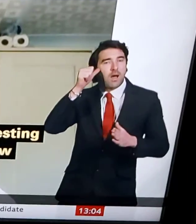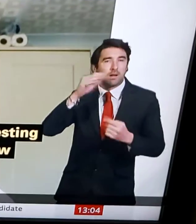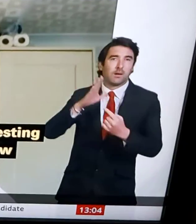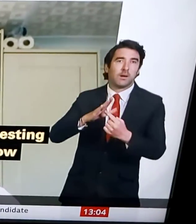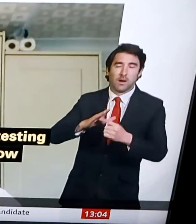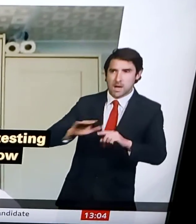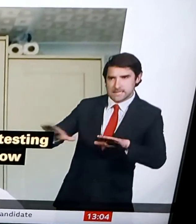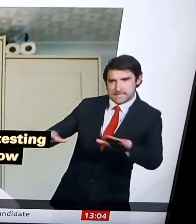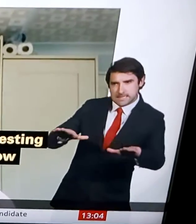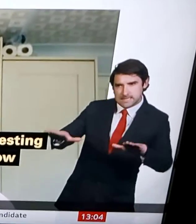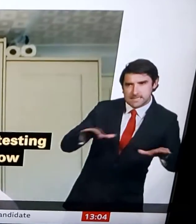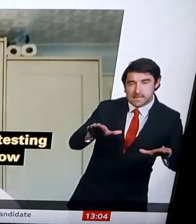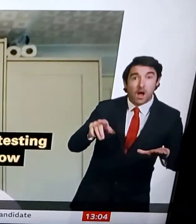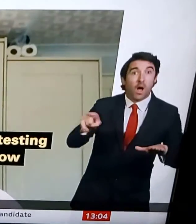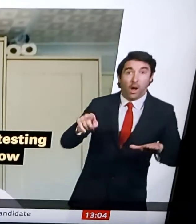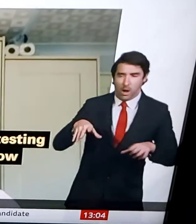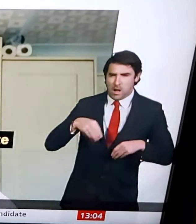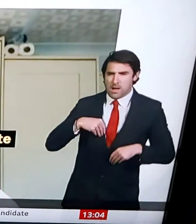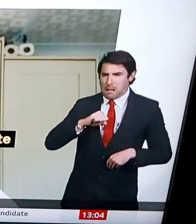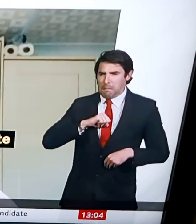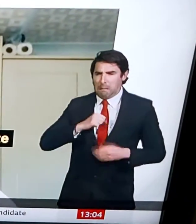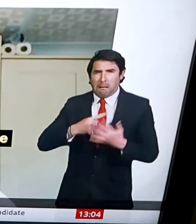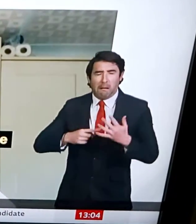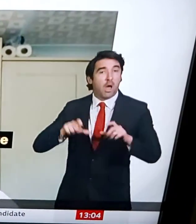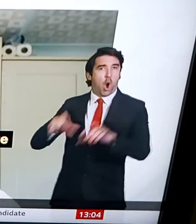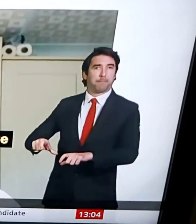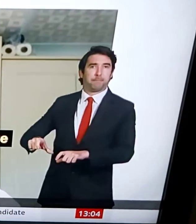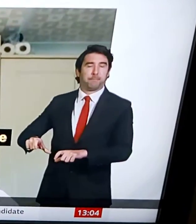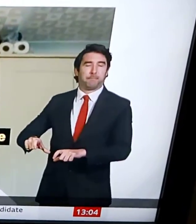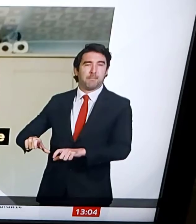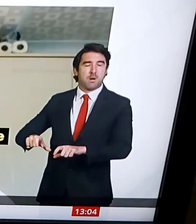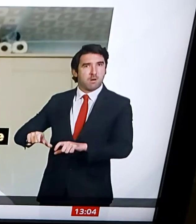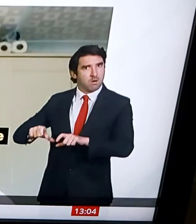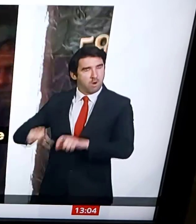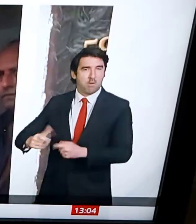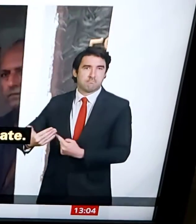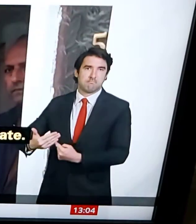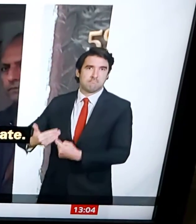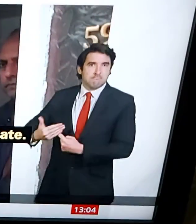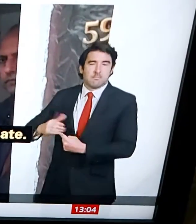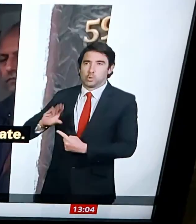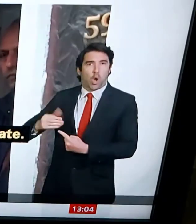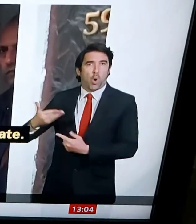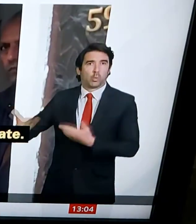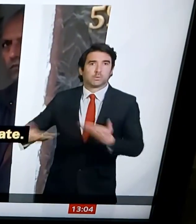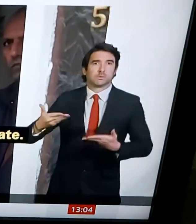is to self-isolate and how important it is to quarantine if that's appropriate.